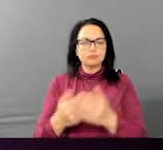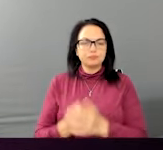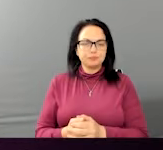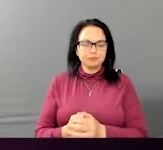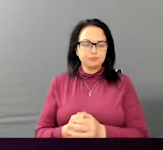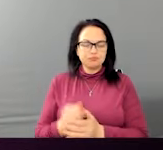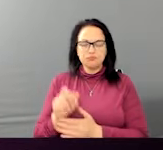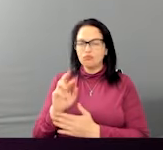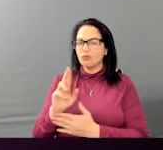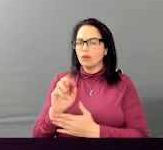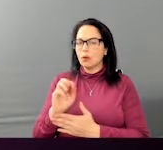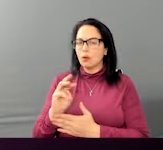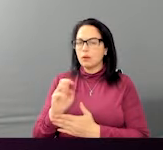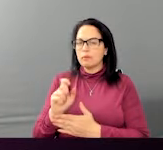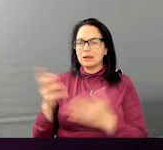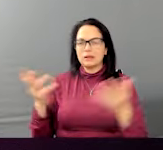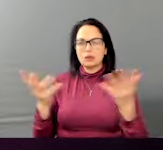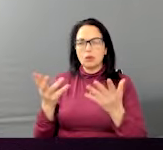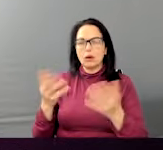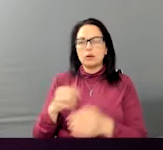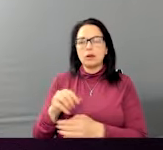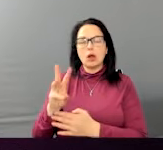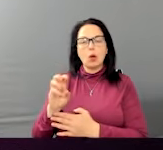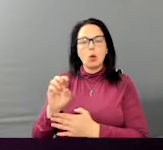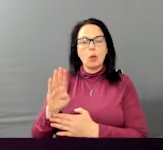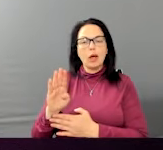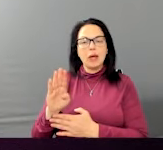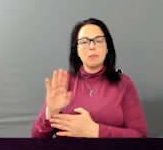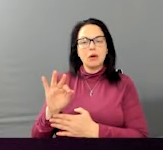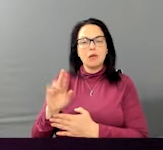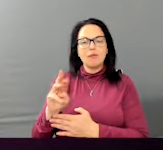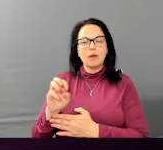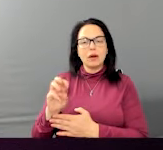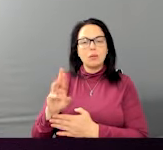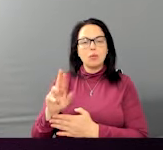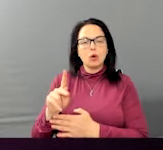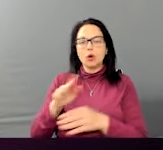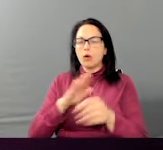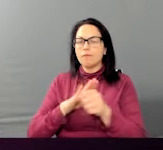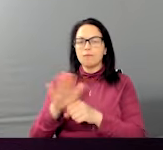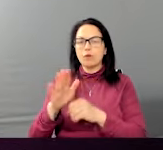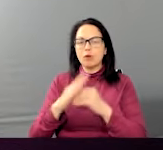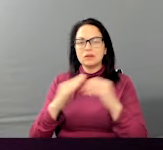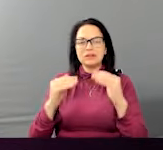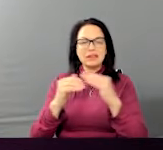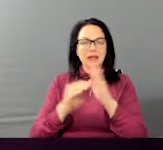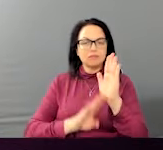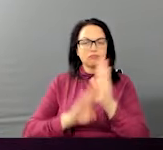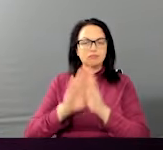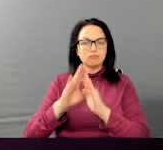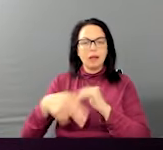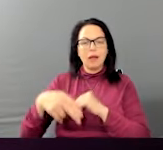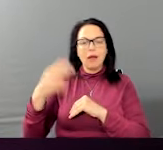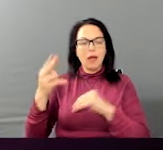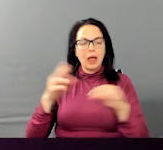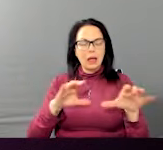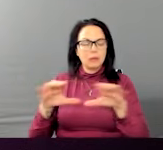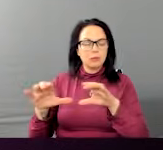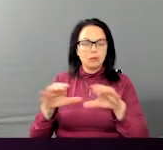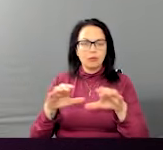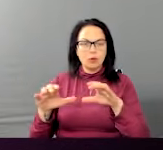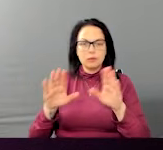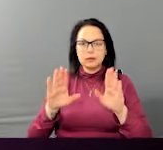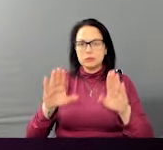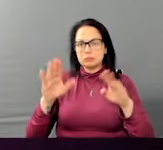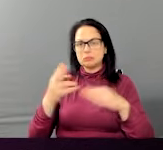What is Remix? Remix is a web framework, full stack, for developing high-performance, really excellent